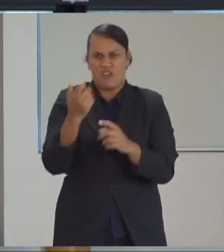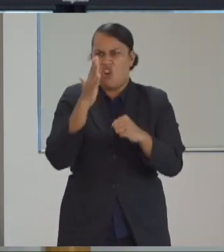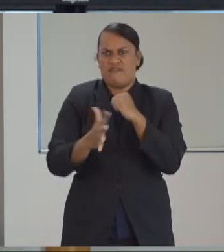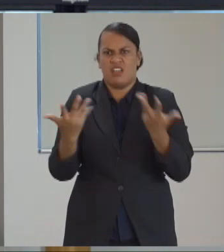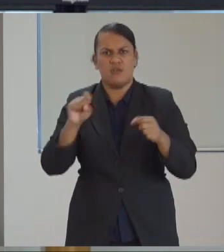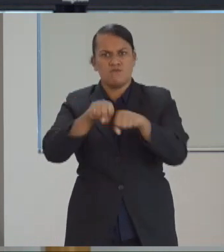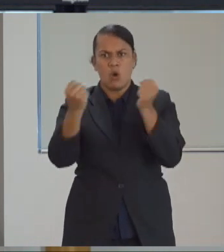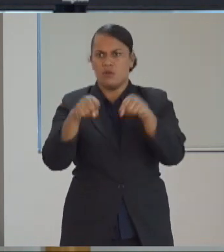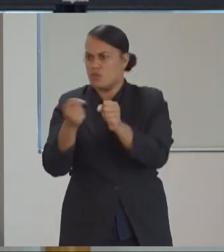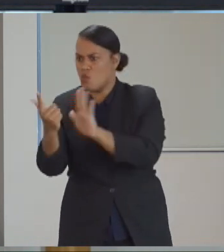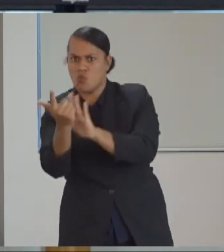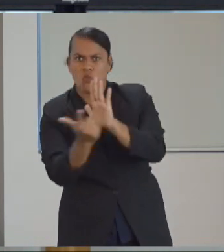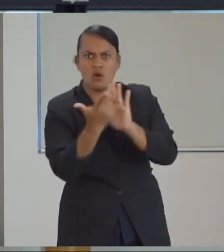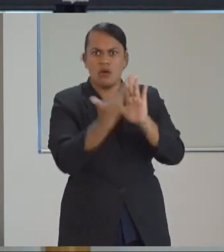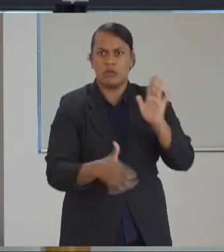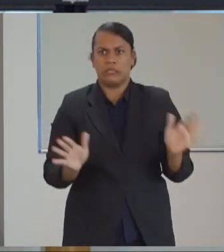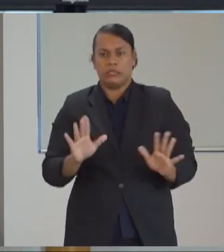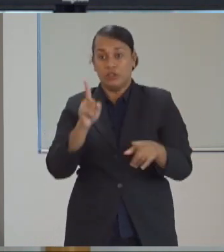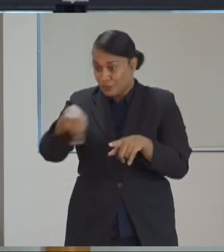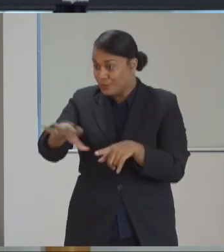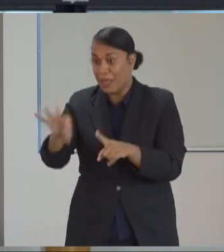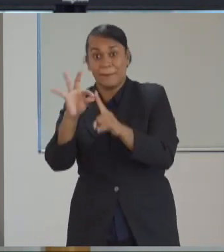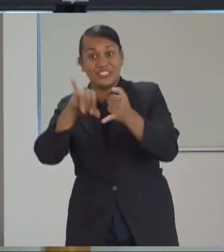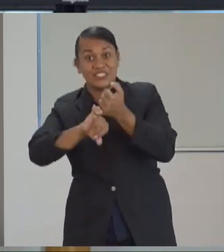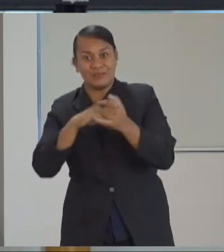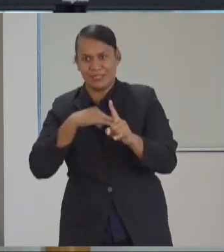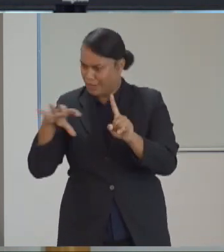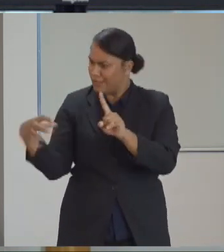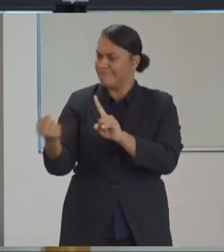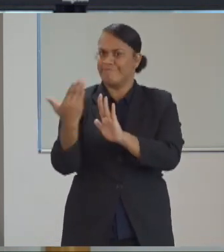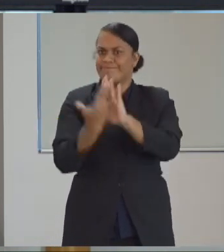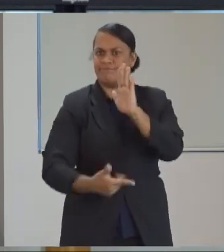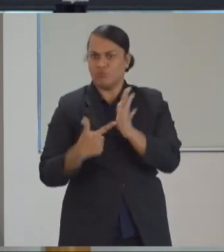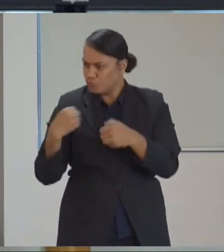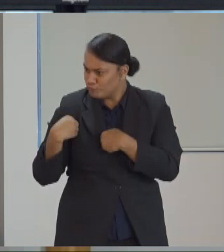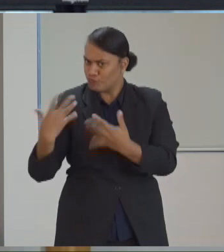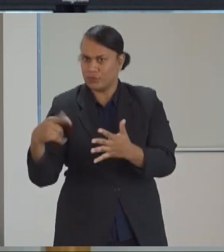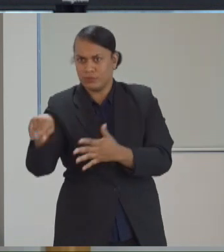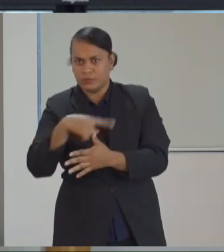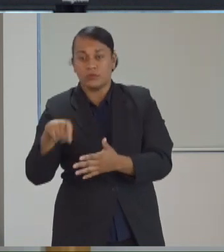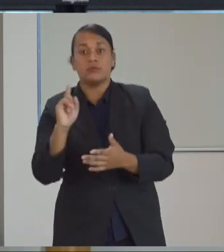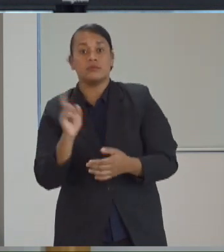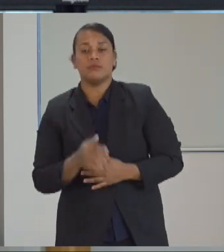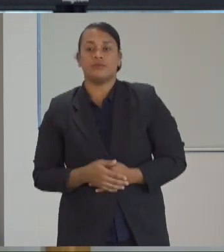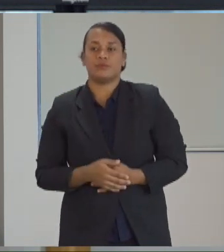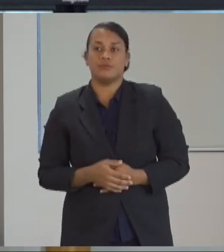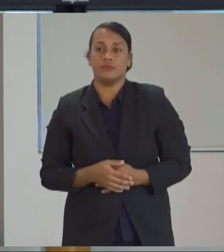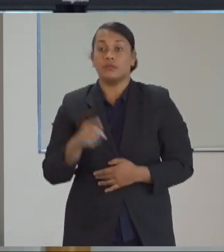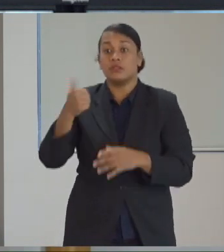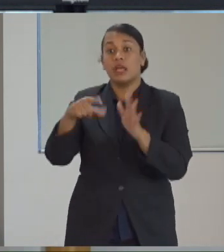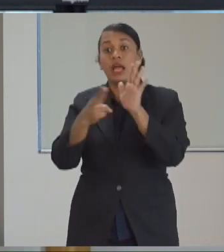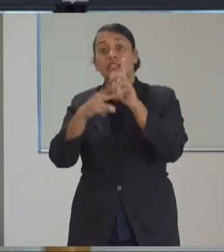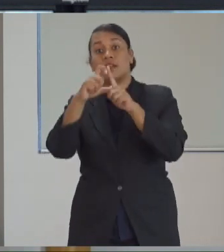service, regulations, etc. That's what it is there for. And as per the NDMO Act, the government is meant to